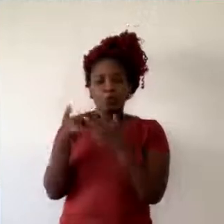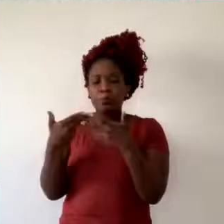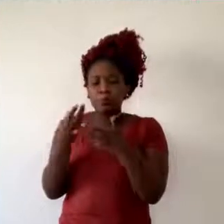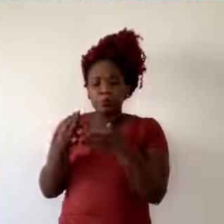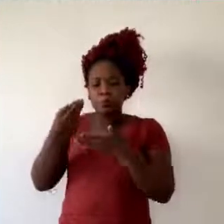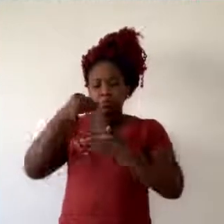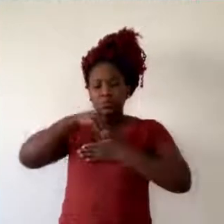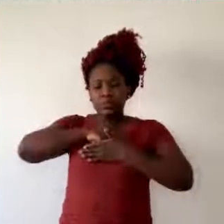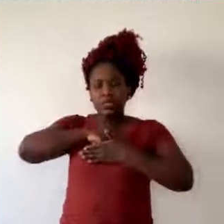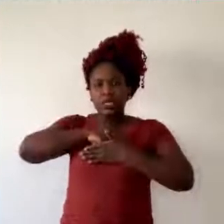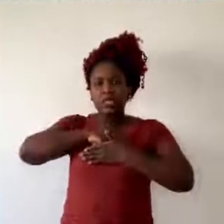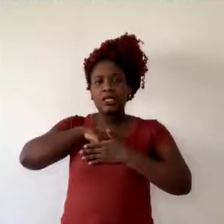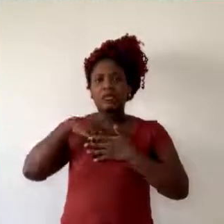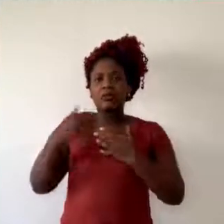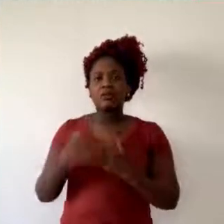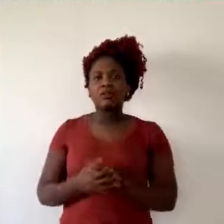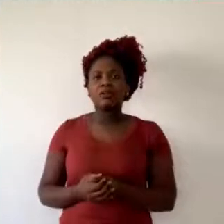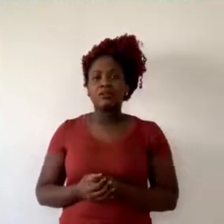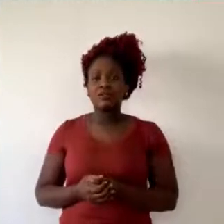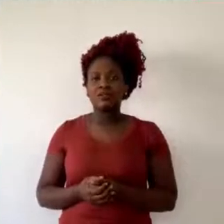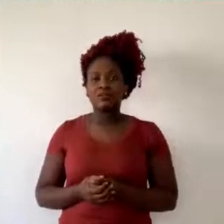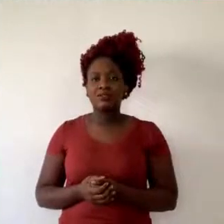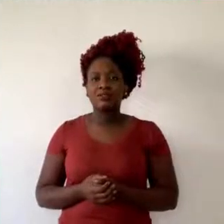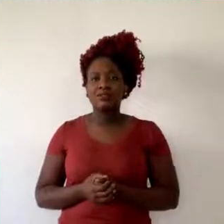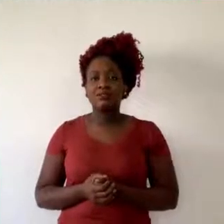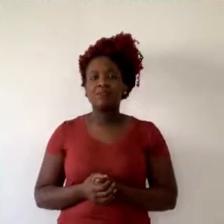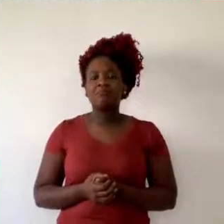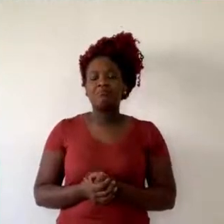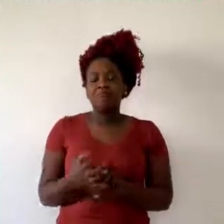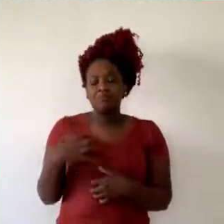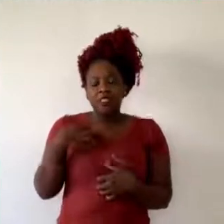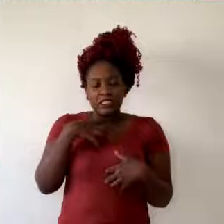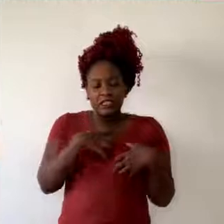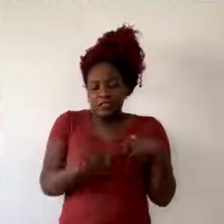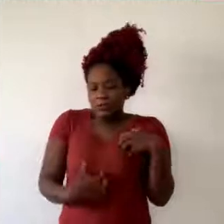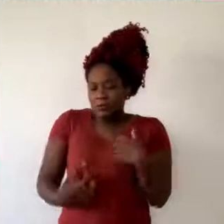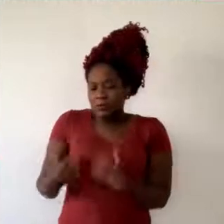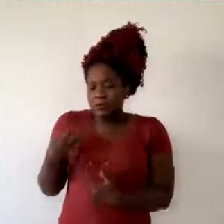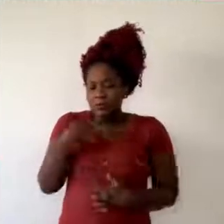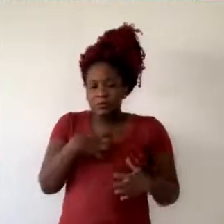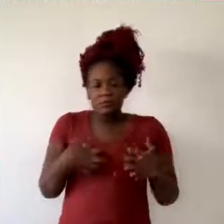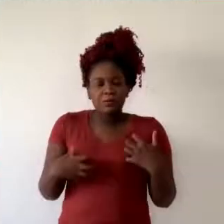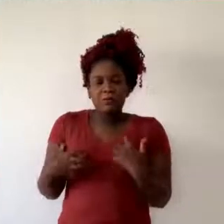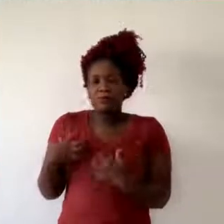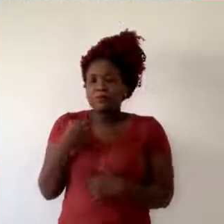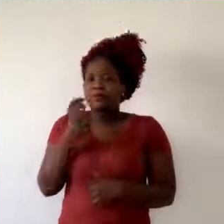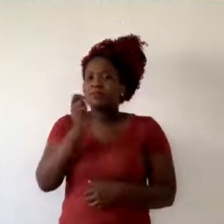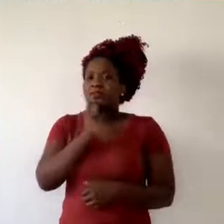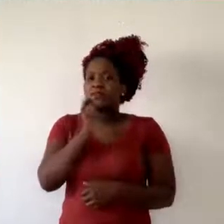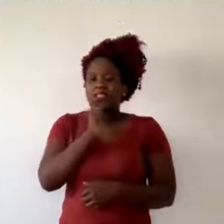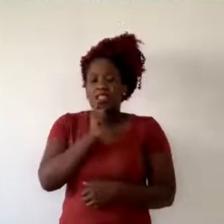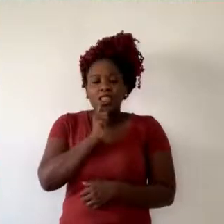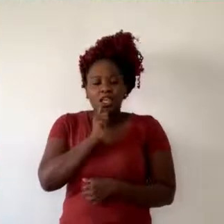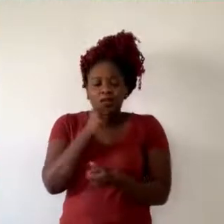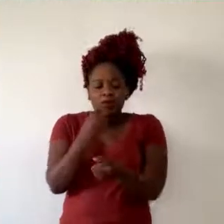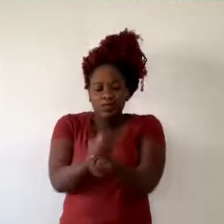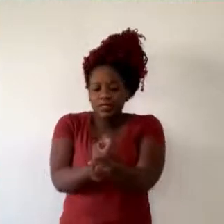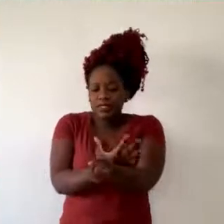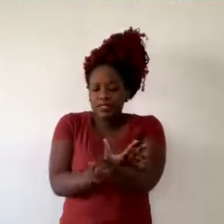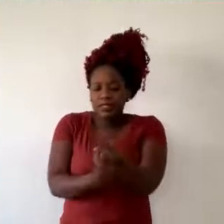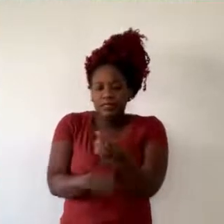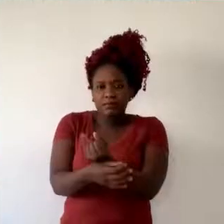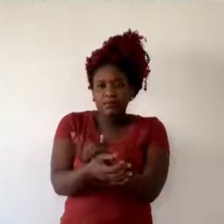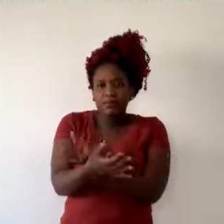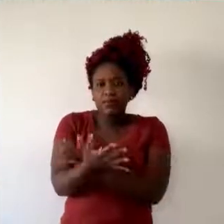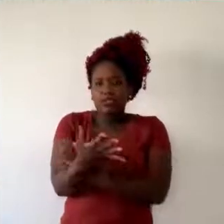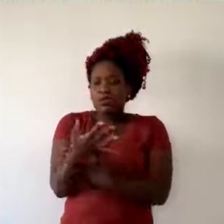And it's something internal for all of us. It is something that has not reached our emotions